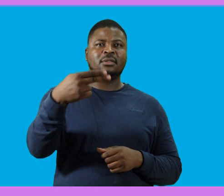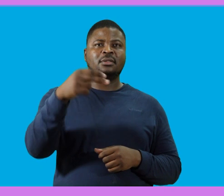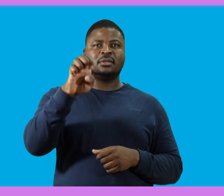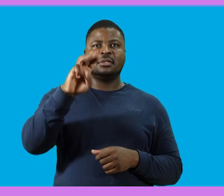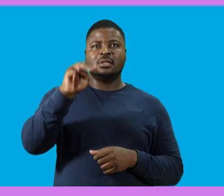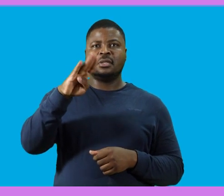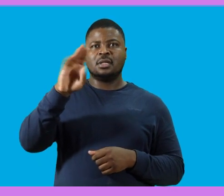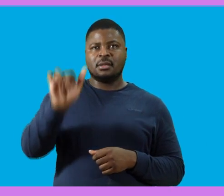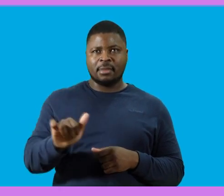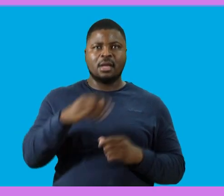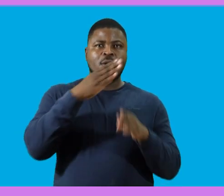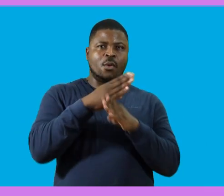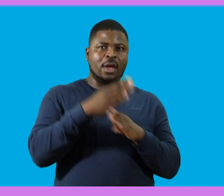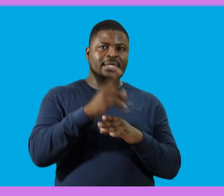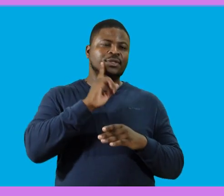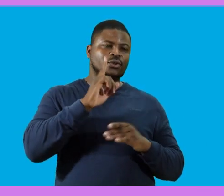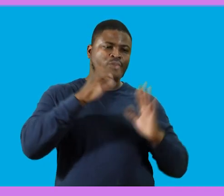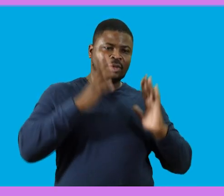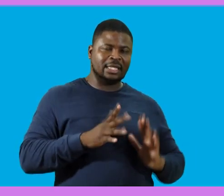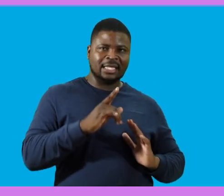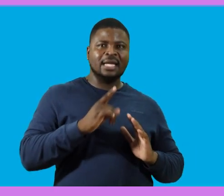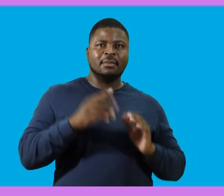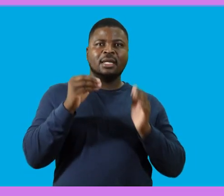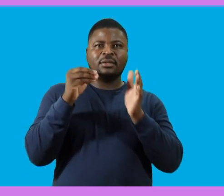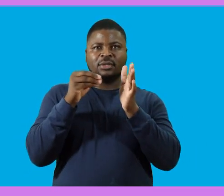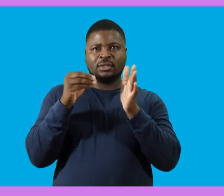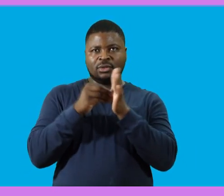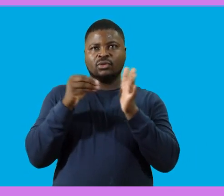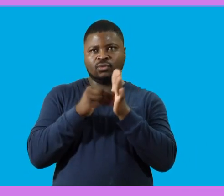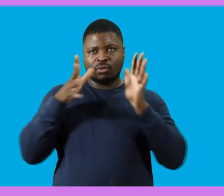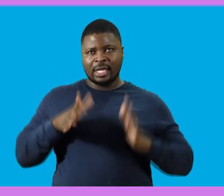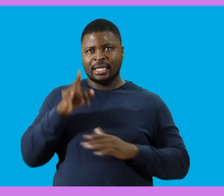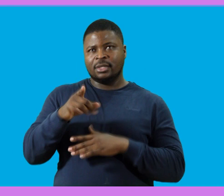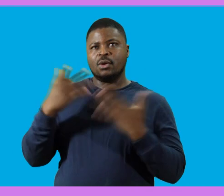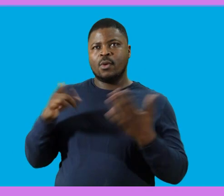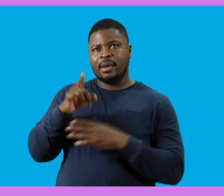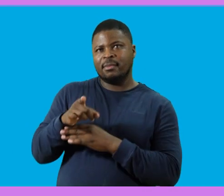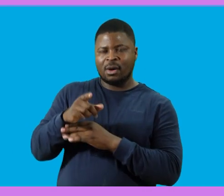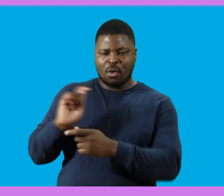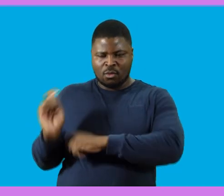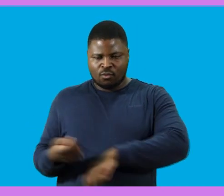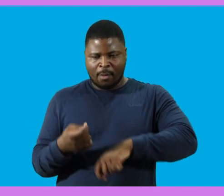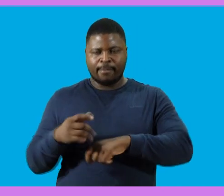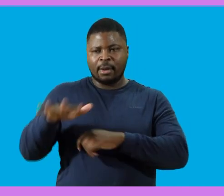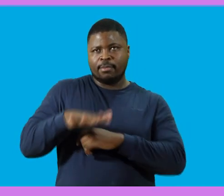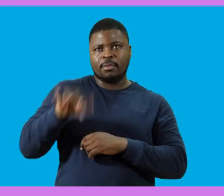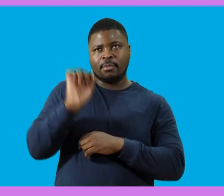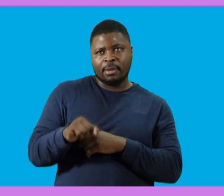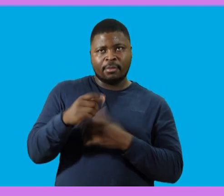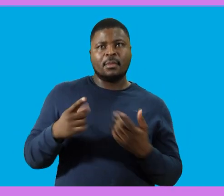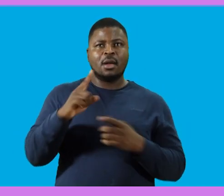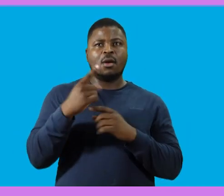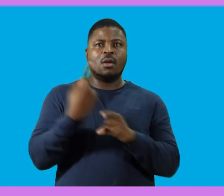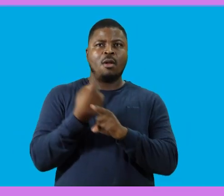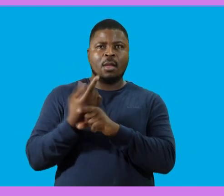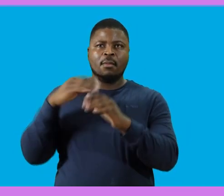club on Friday afternoons and Saturday mornings. He earns 100 Rand for every half day,